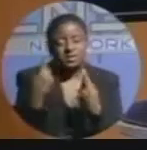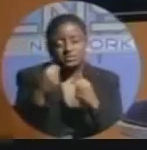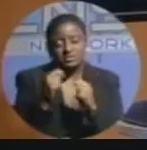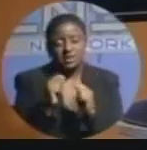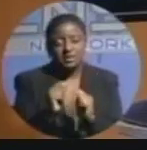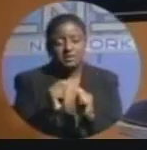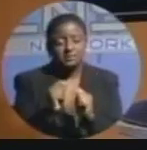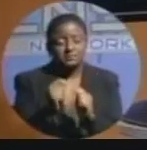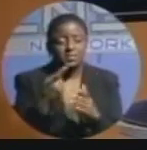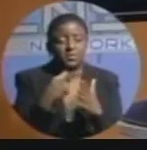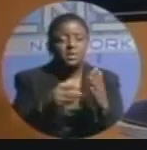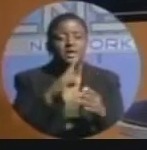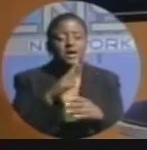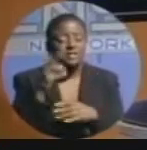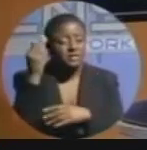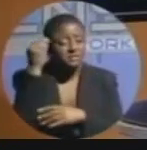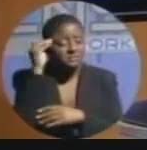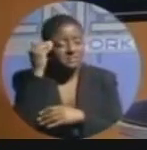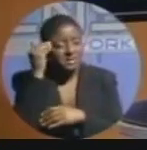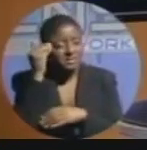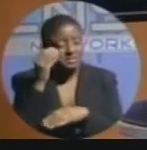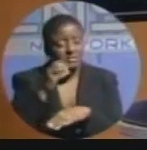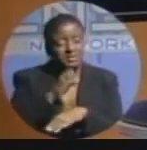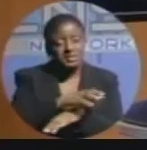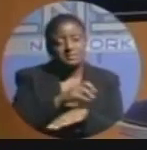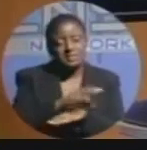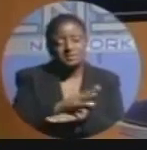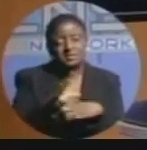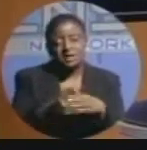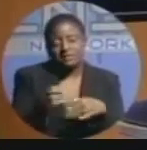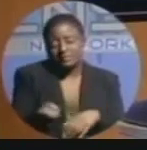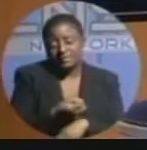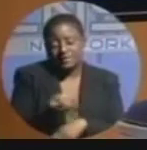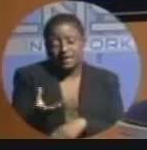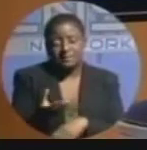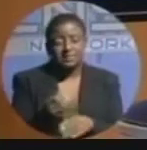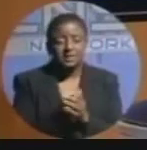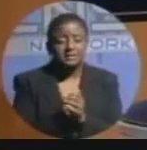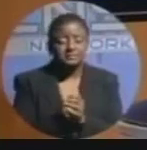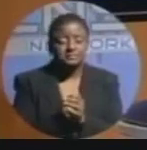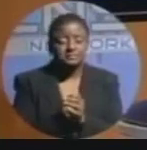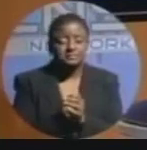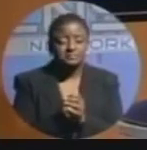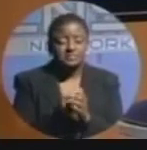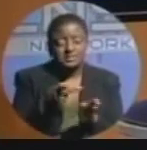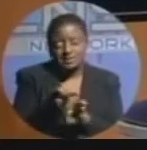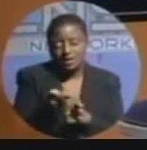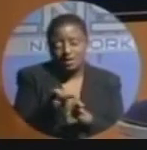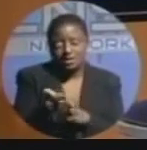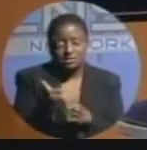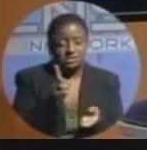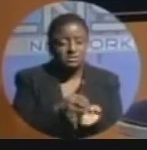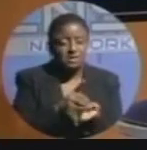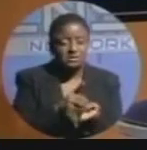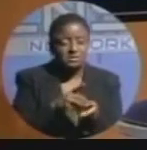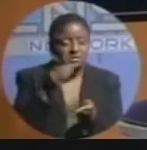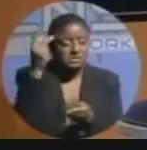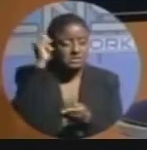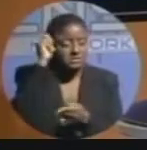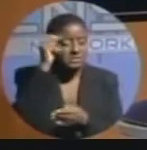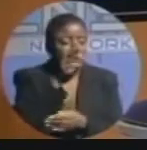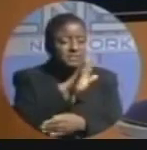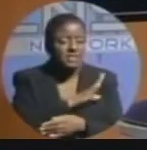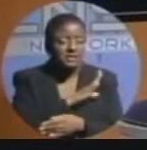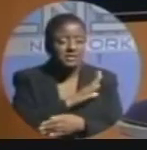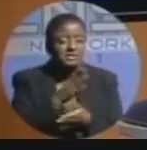What are the mental implications of gambling? Well, psychiatrist Dr. Timothy Barrett is urging Bahamians to consider them as a